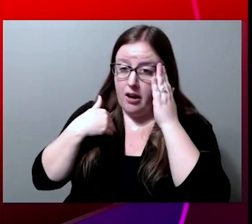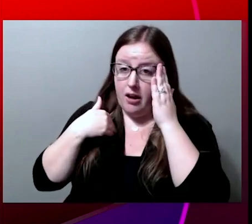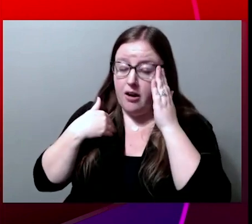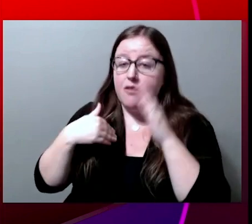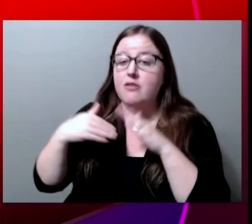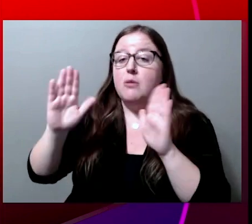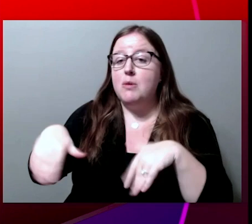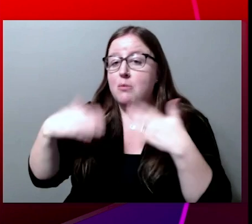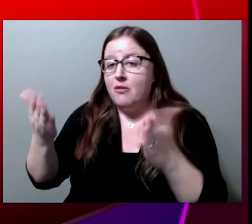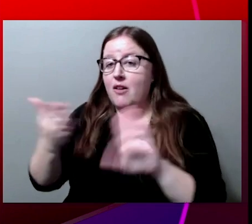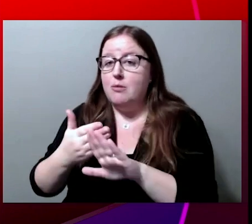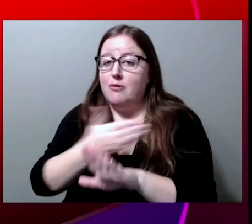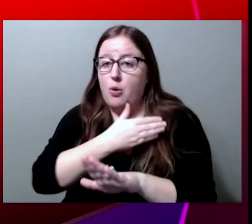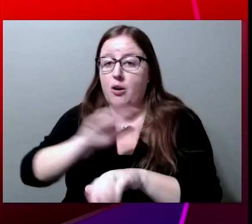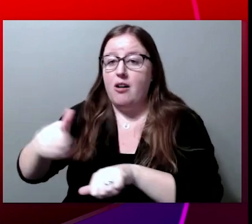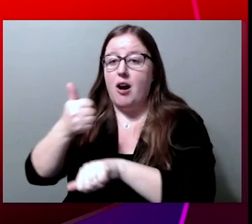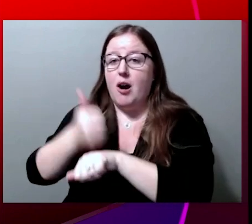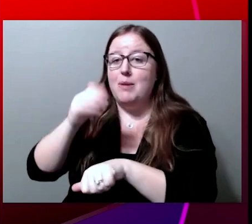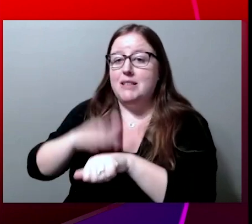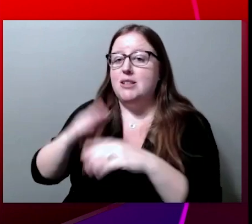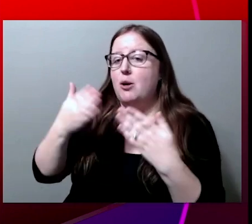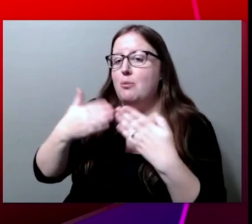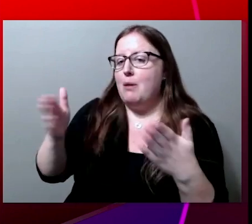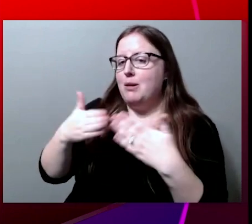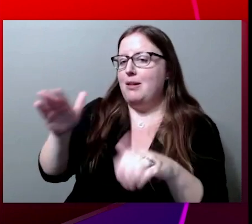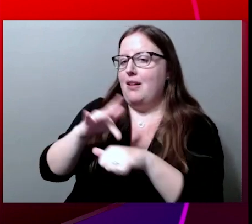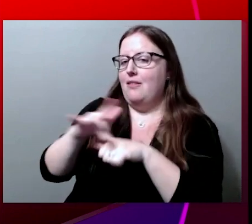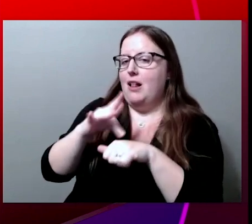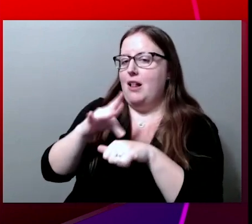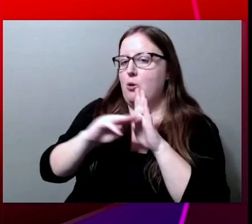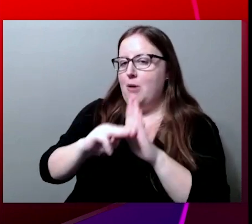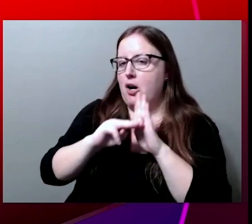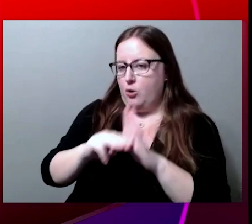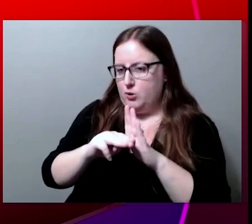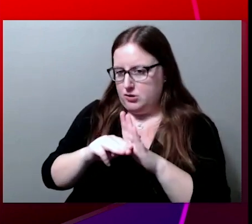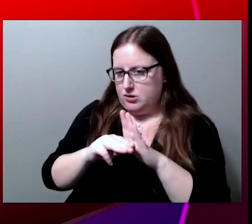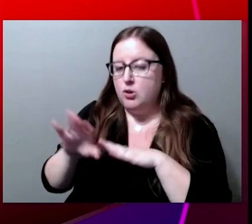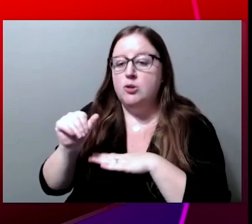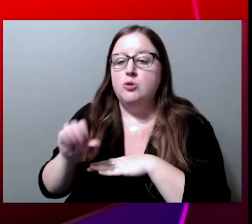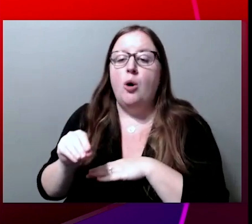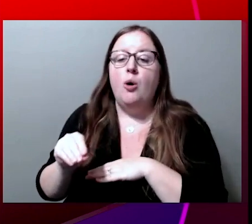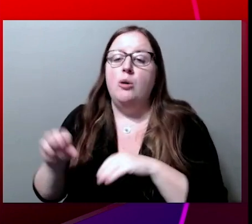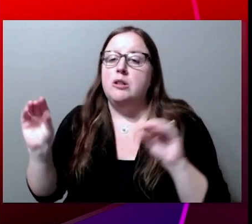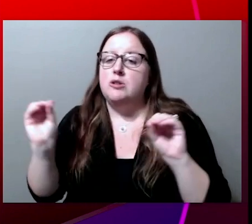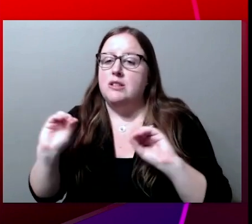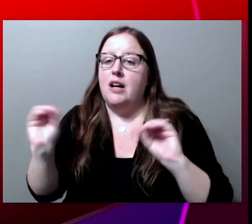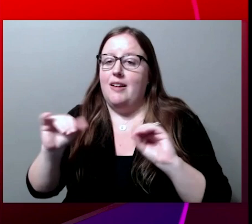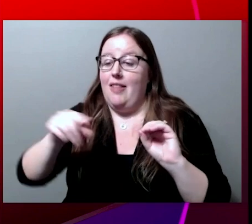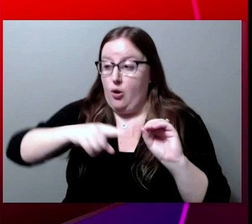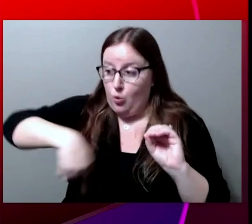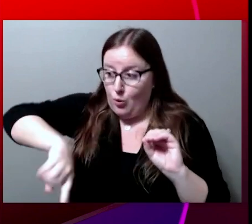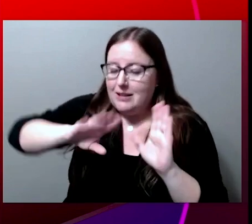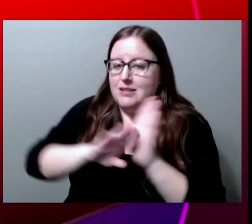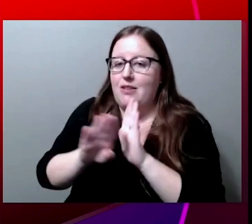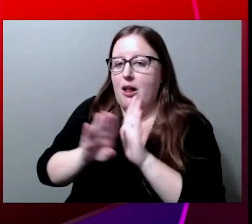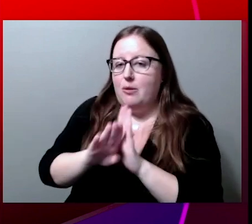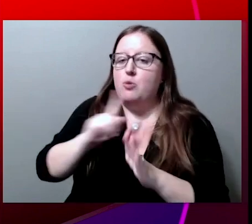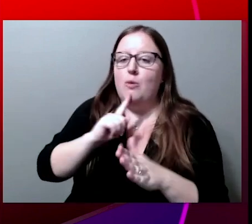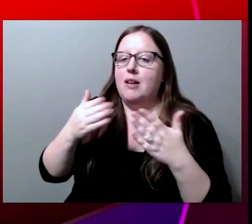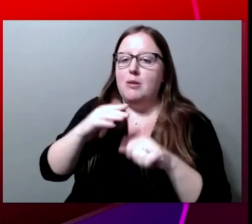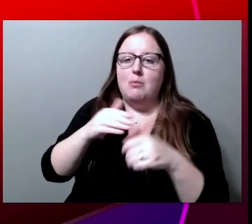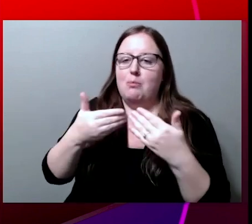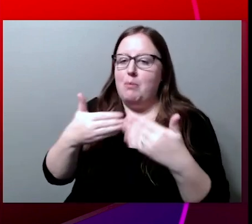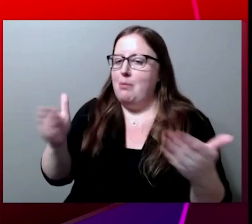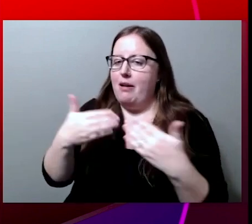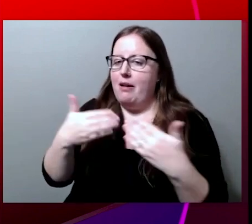providing before are all based on the publicly available models. Okay. There isn't anything that we necessarily developed, it's all publicly available one.